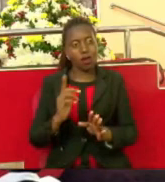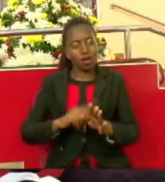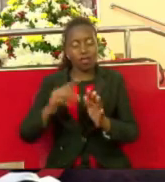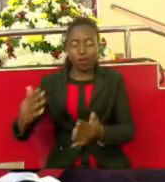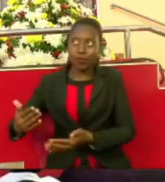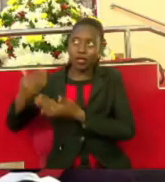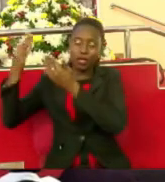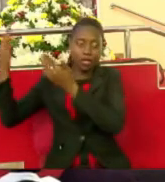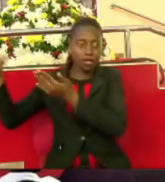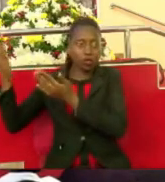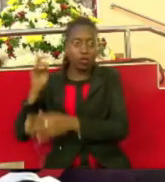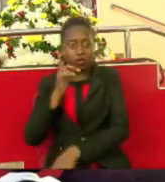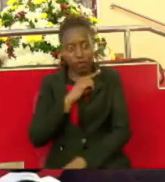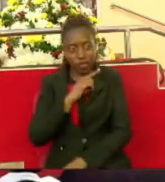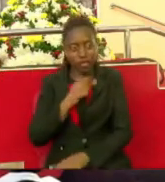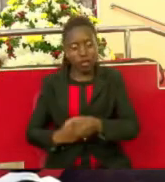support them as they go to Sunday school.